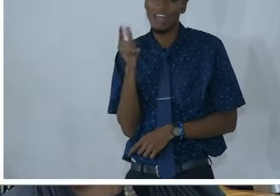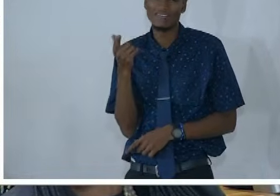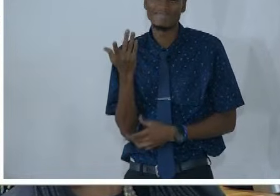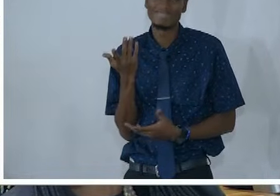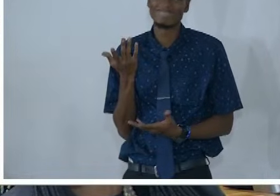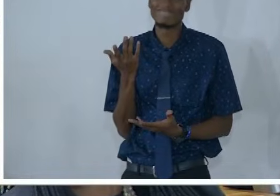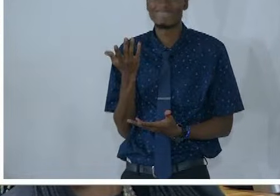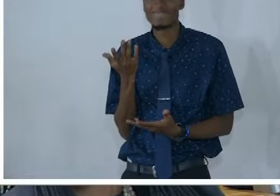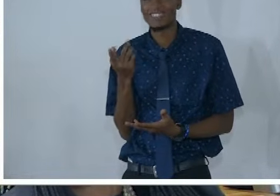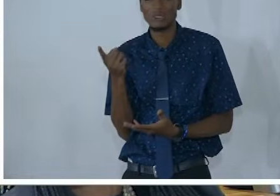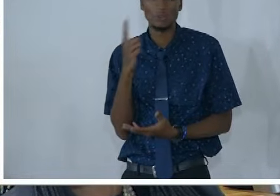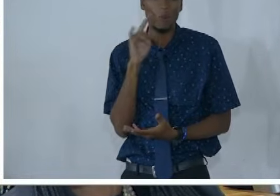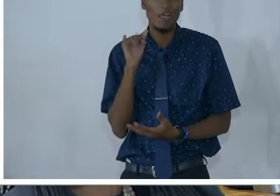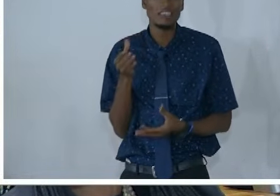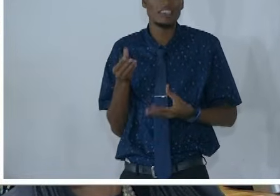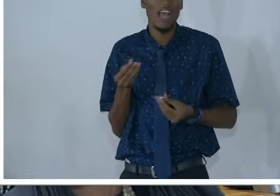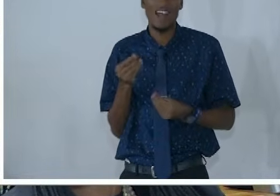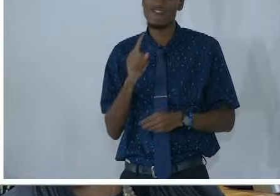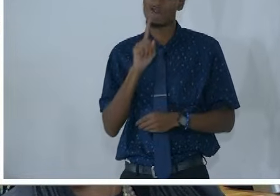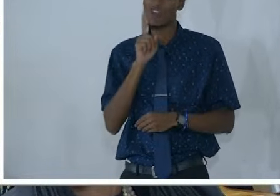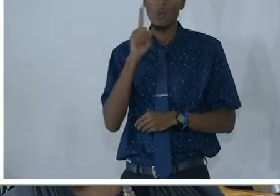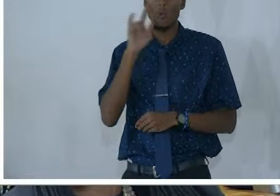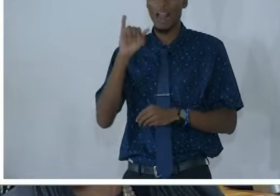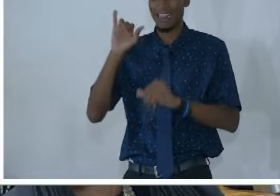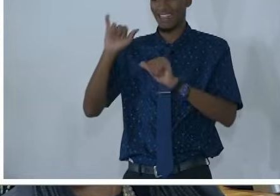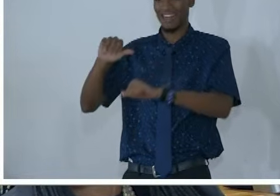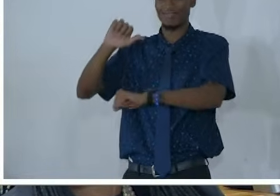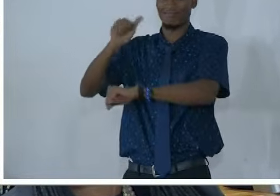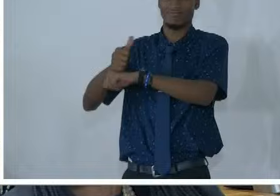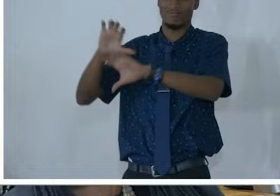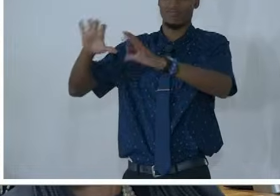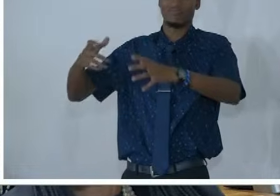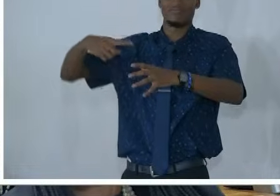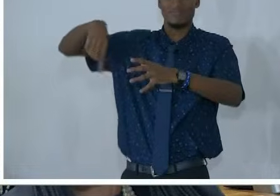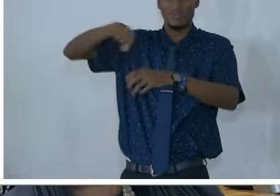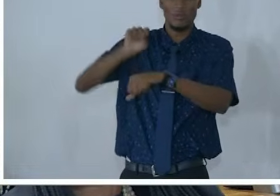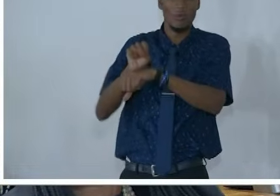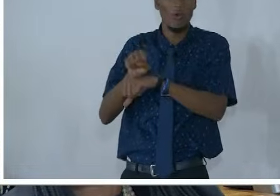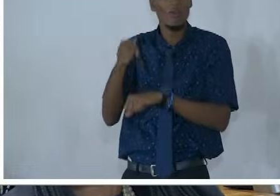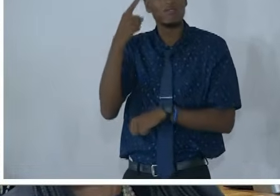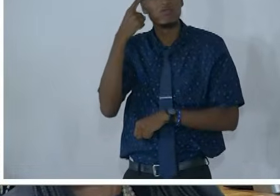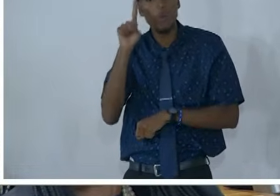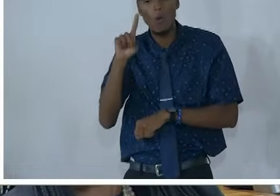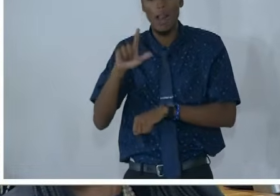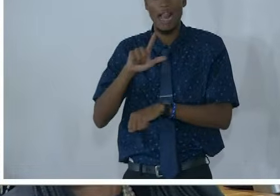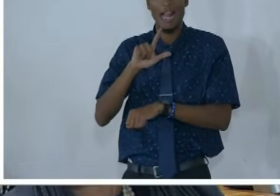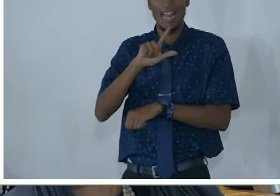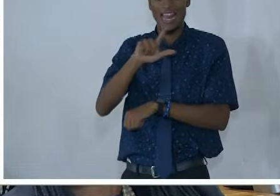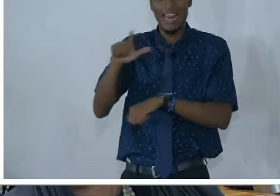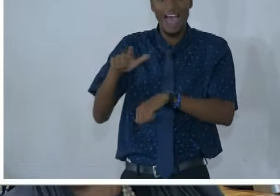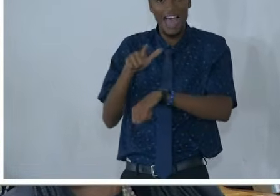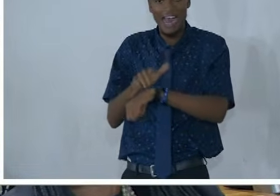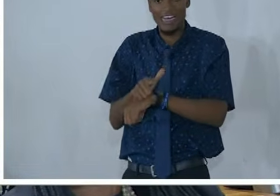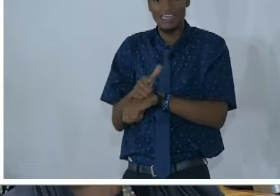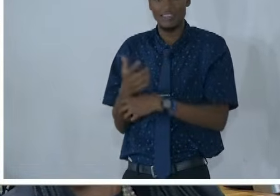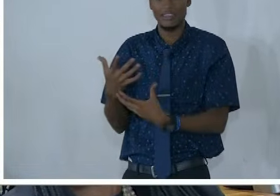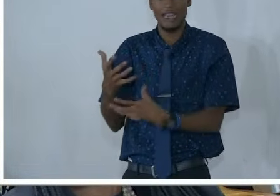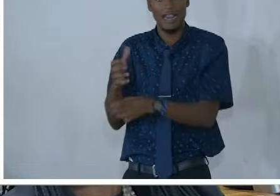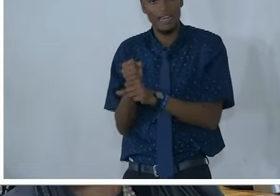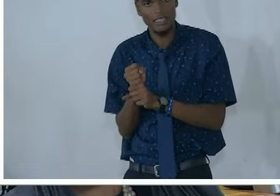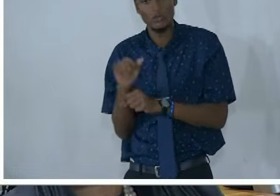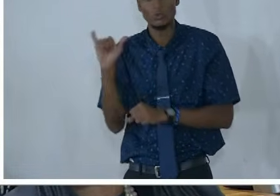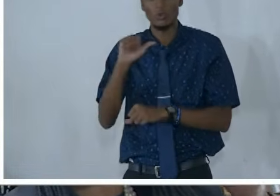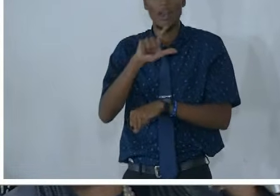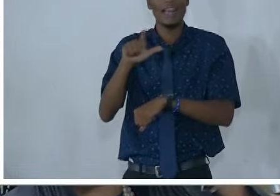industry itself, not just JISTV, but the industry itself when it comes to land reclamation and land